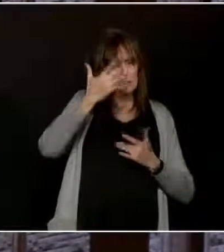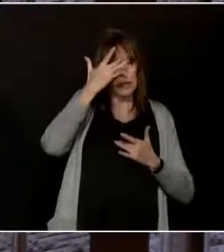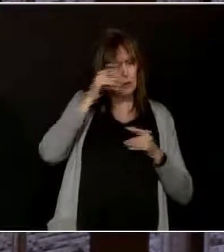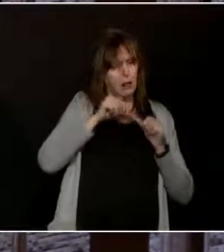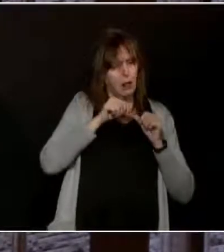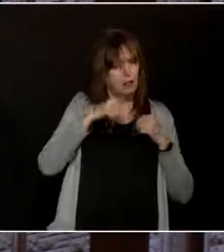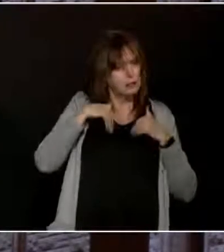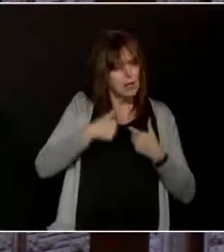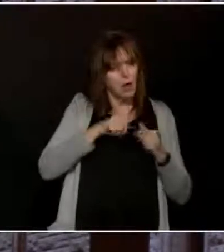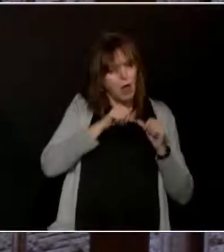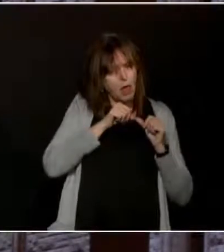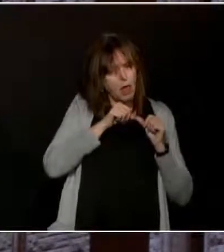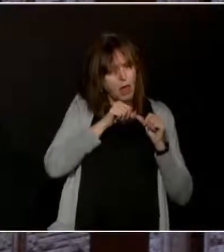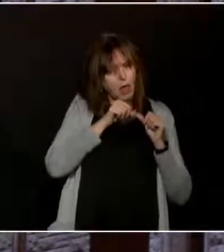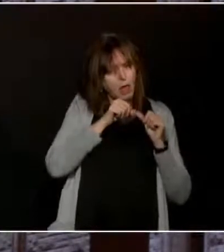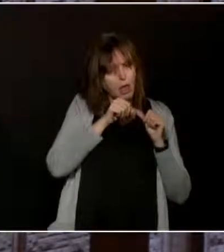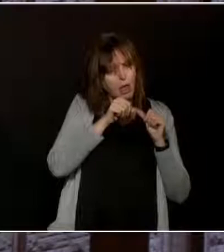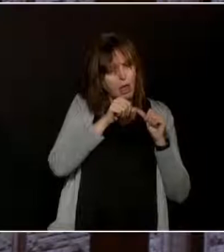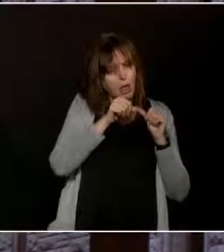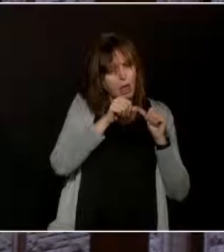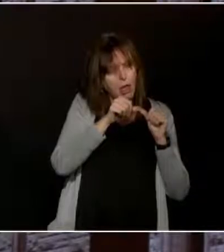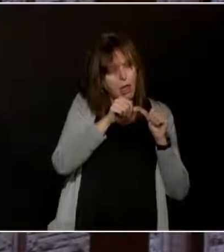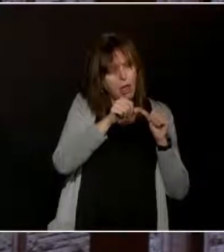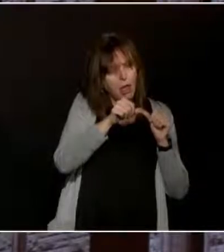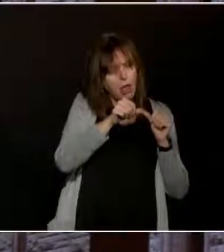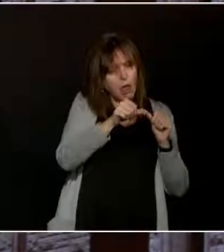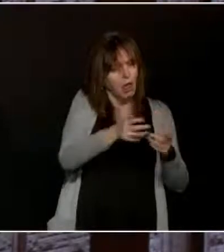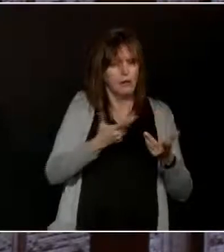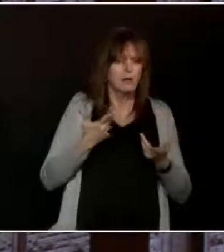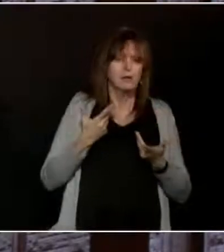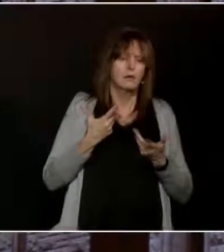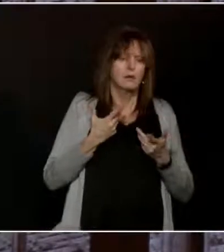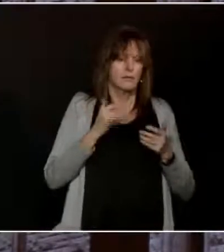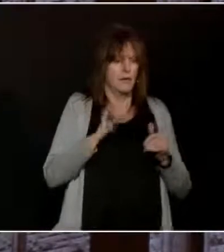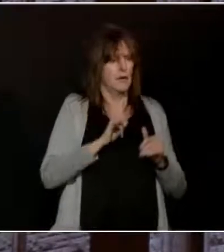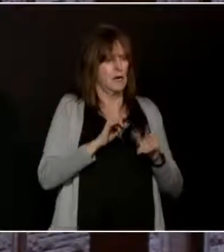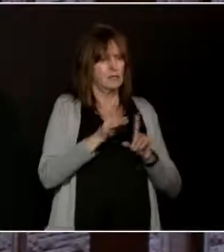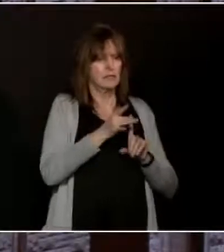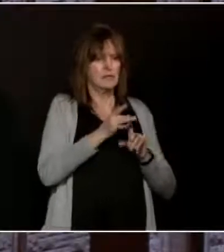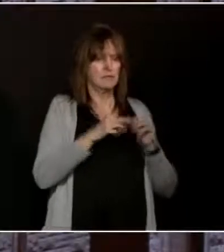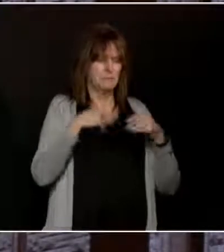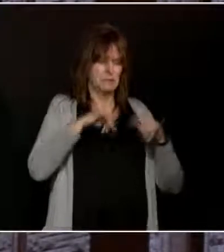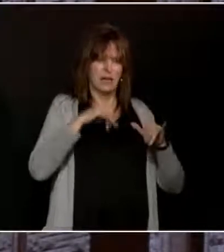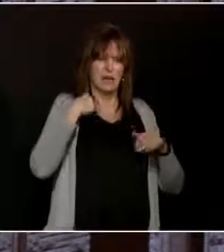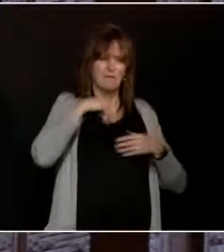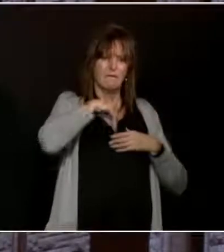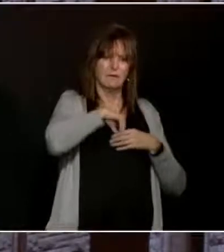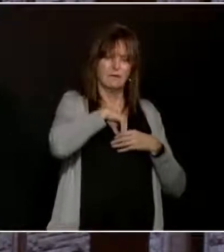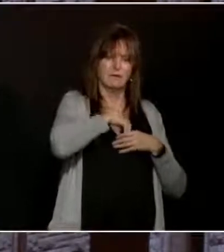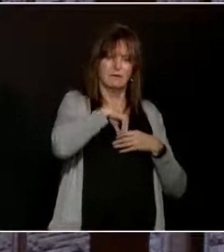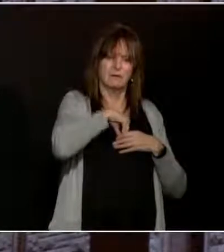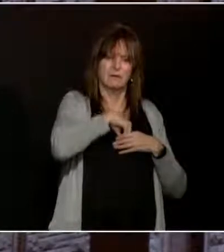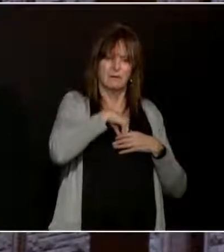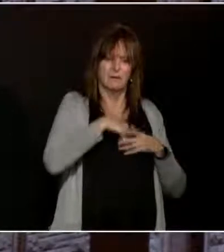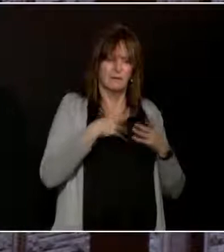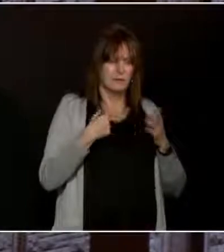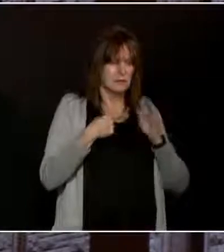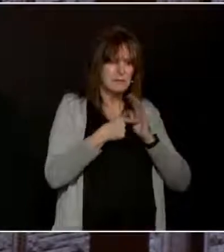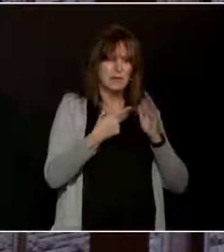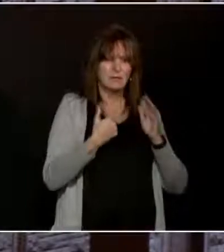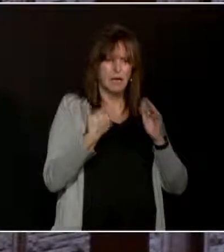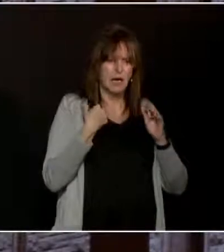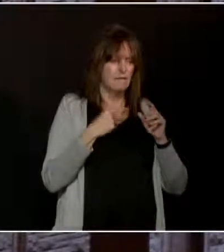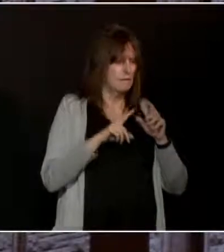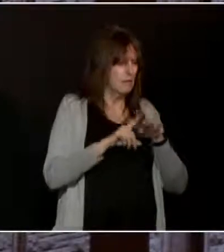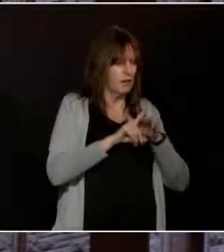be sidelined career-wise because of a COVID case. I know their drive is to play and to want to play at all costs, and that